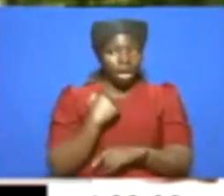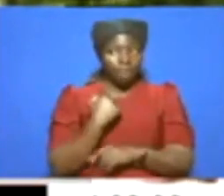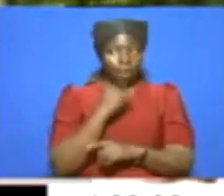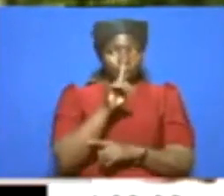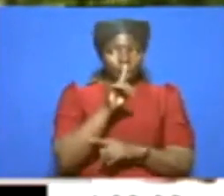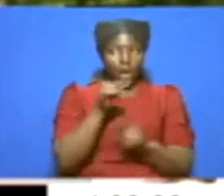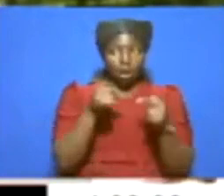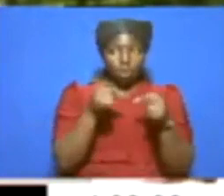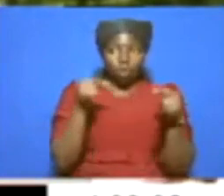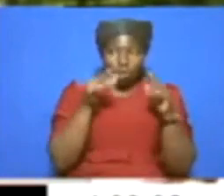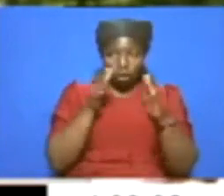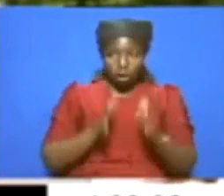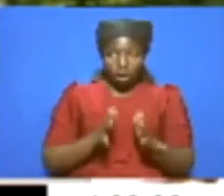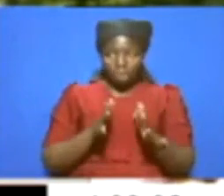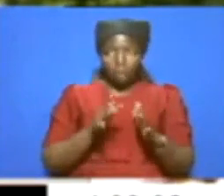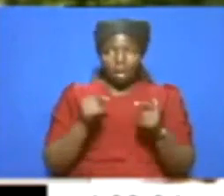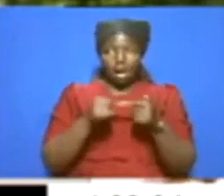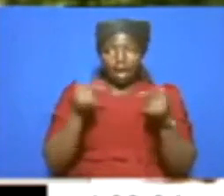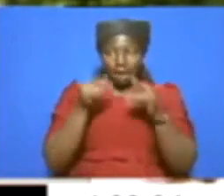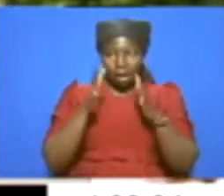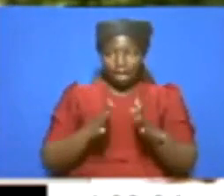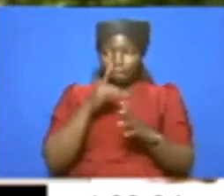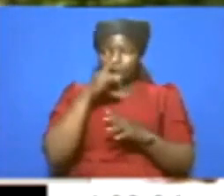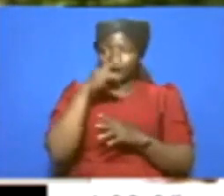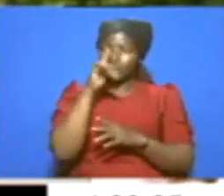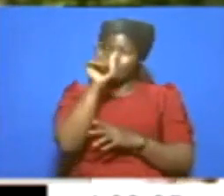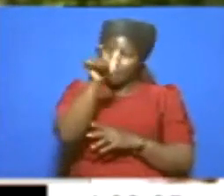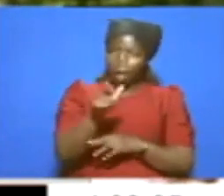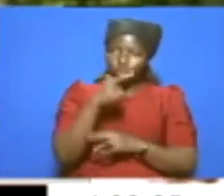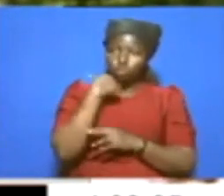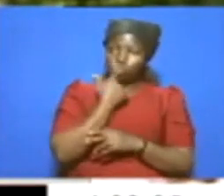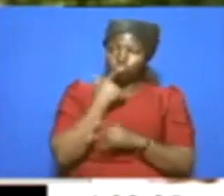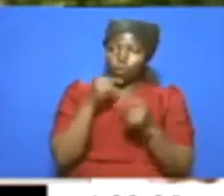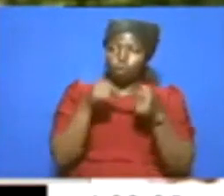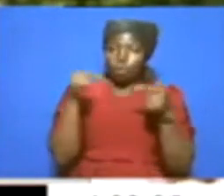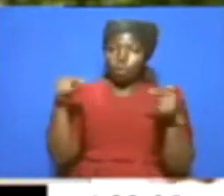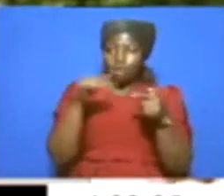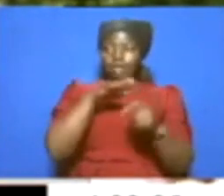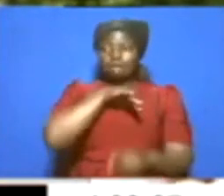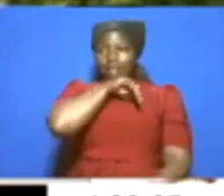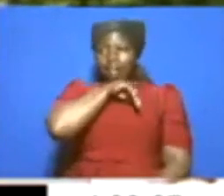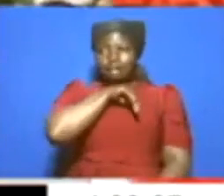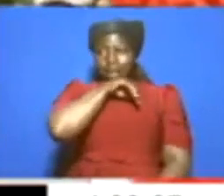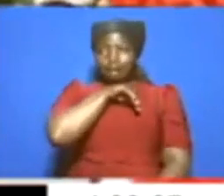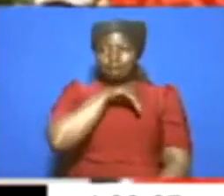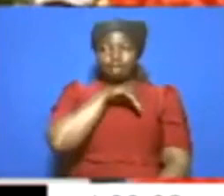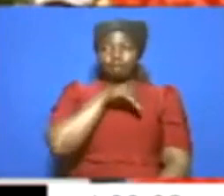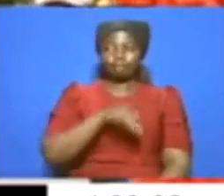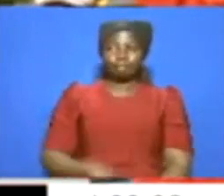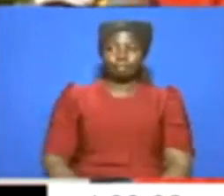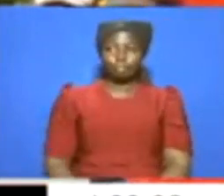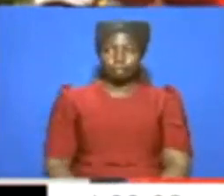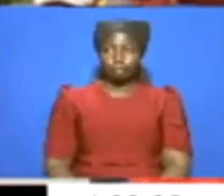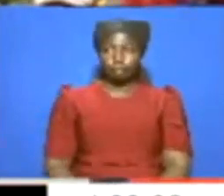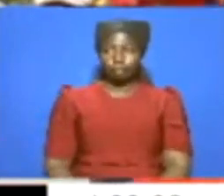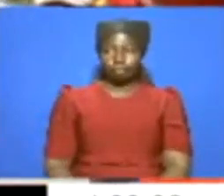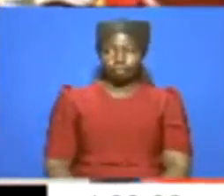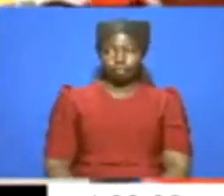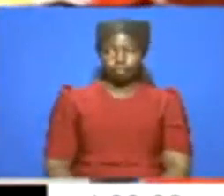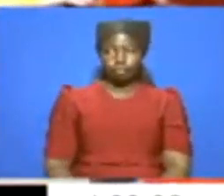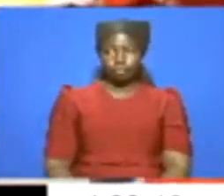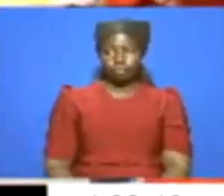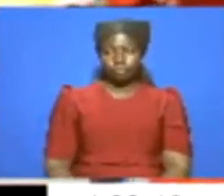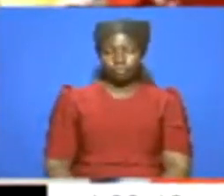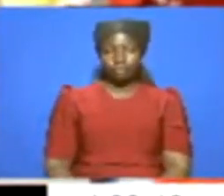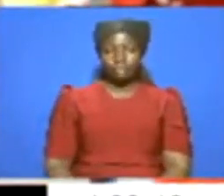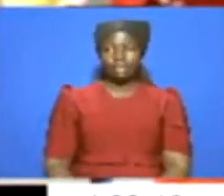Adui yetu ni yule anempinga Raila Amolo Odinga asiwe rais. Governor Amason Jeffa